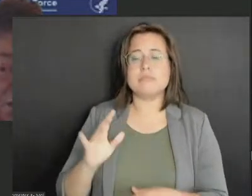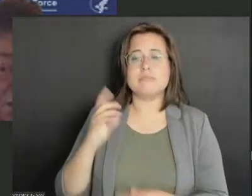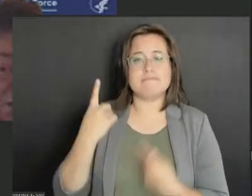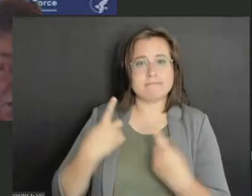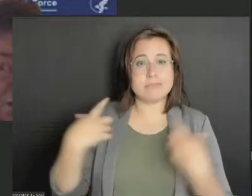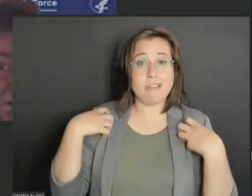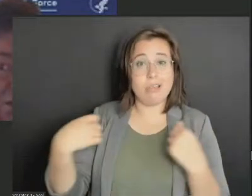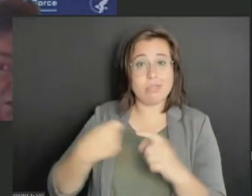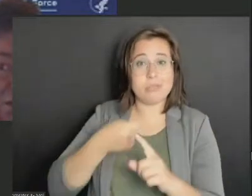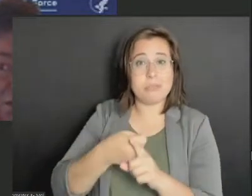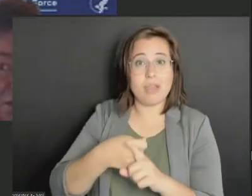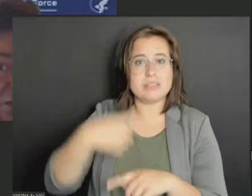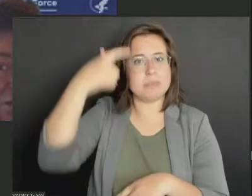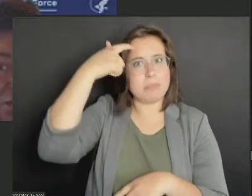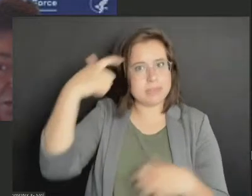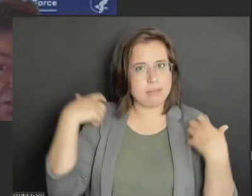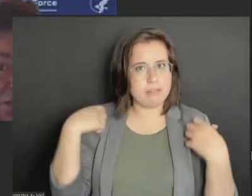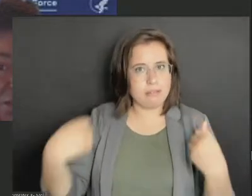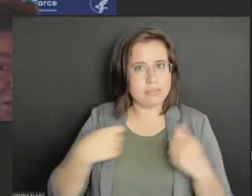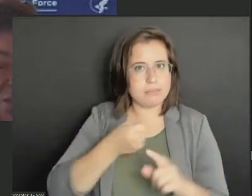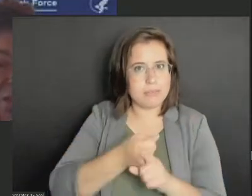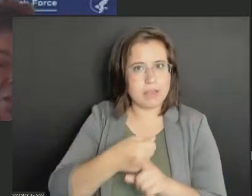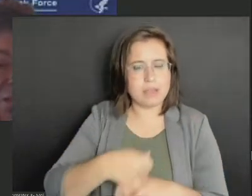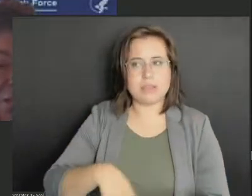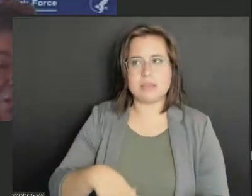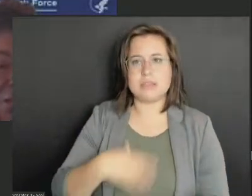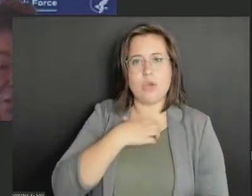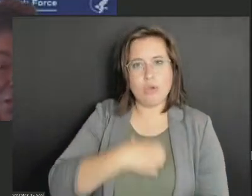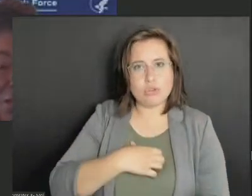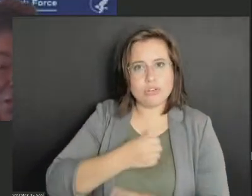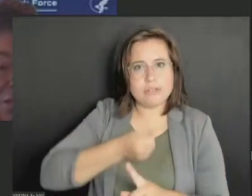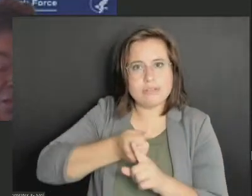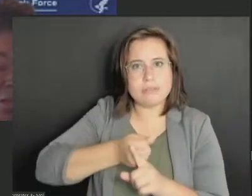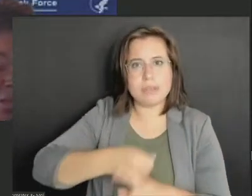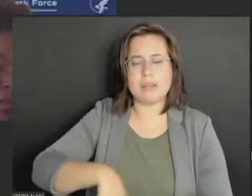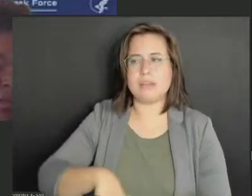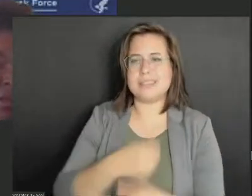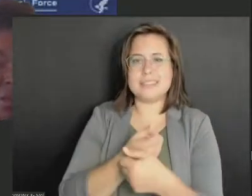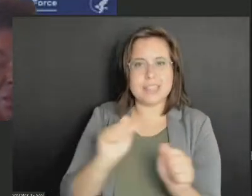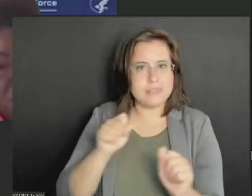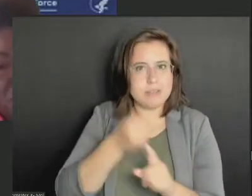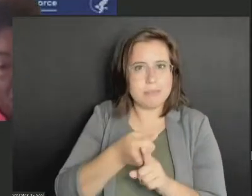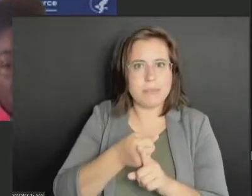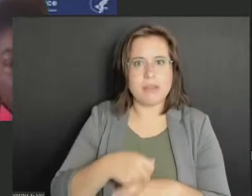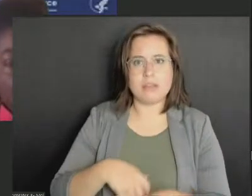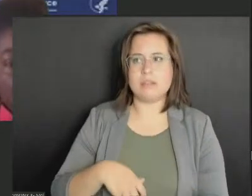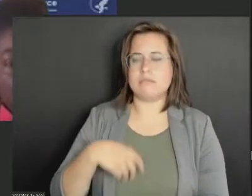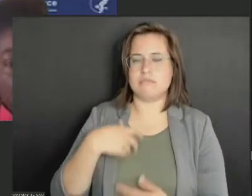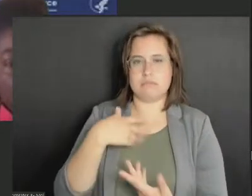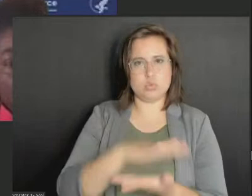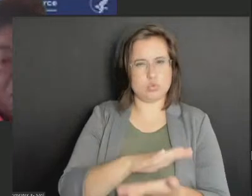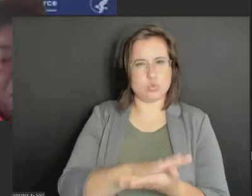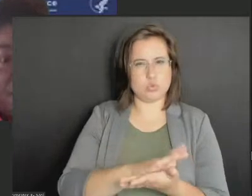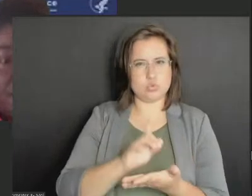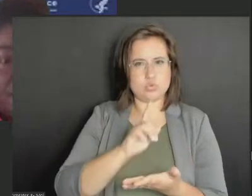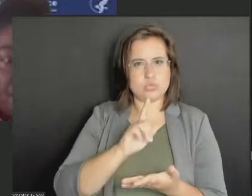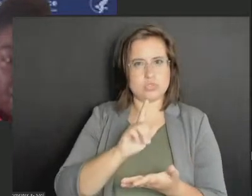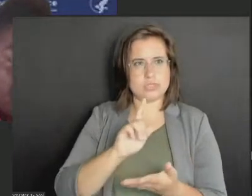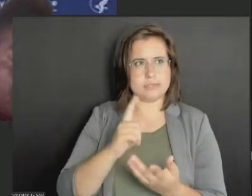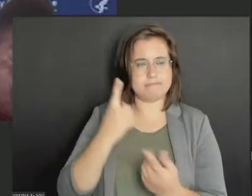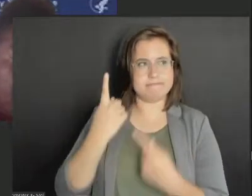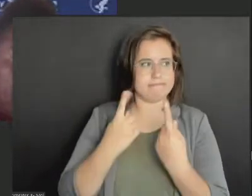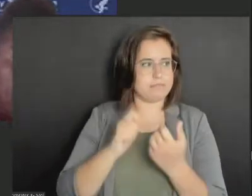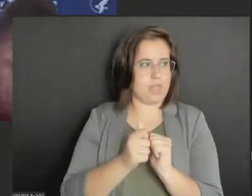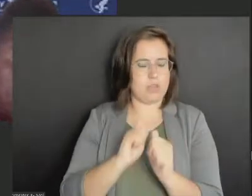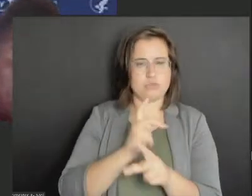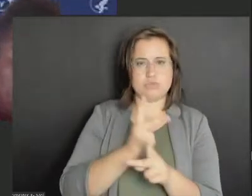impacts, the mental health impacts, the impacts on hunger, on safety, and what schools really need to take care of our kids. So I just